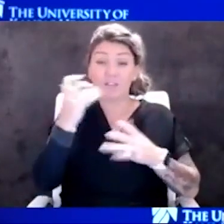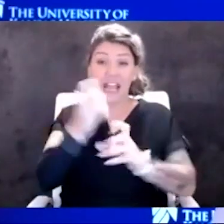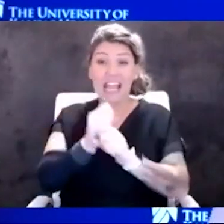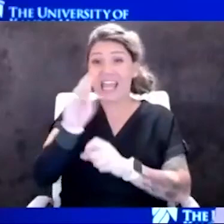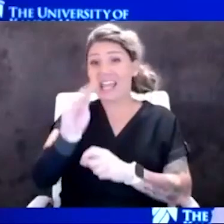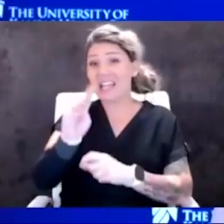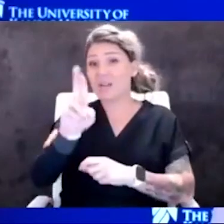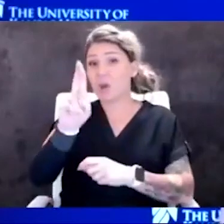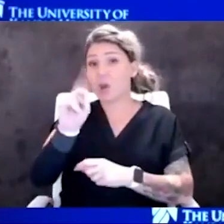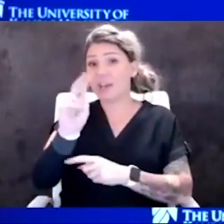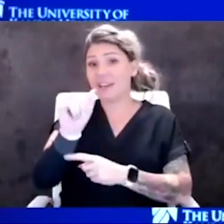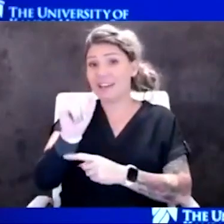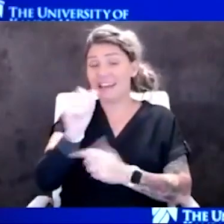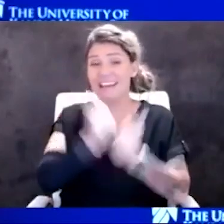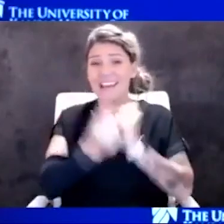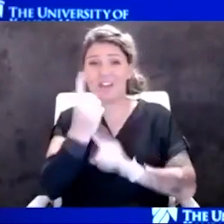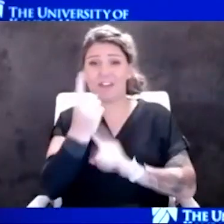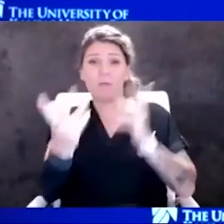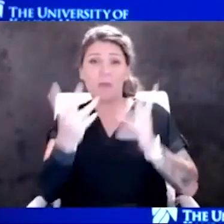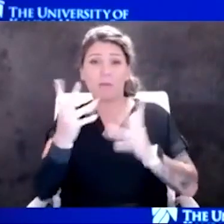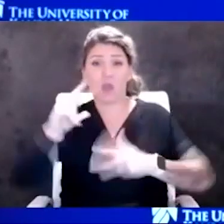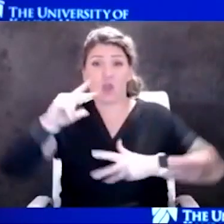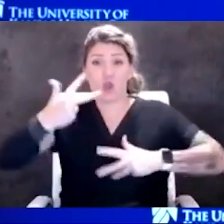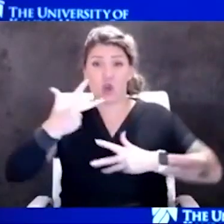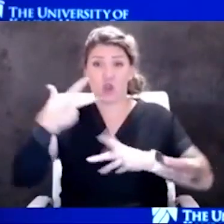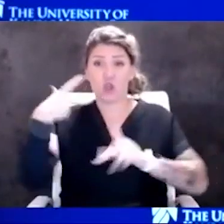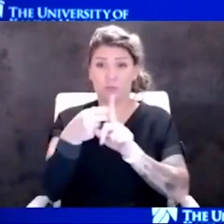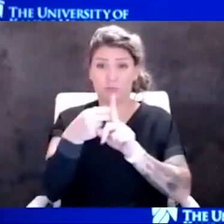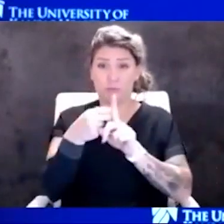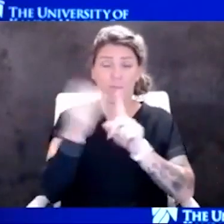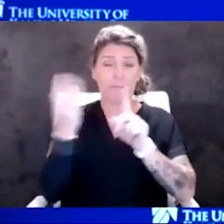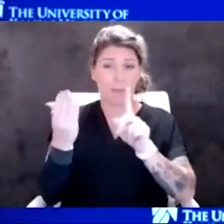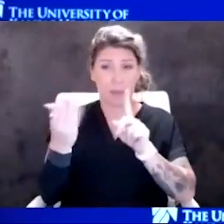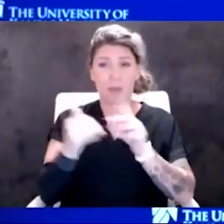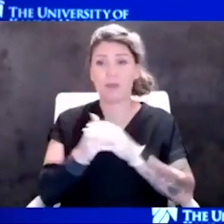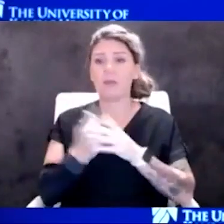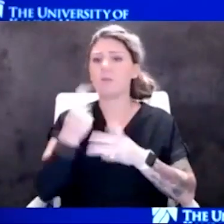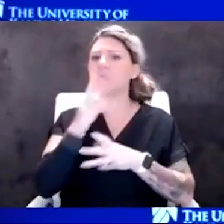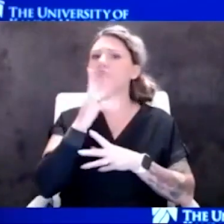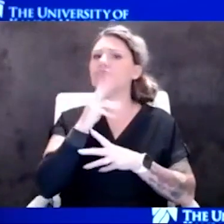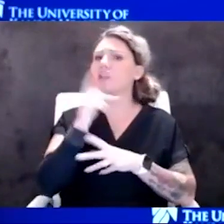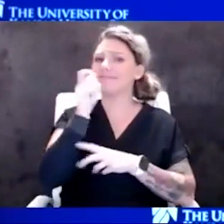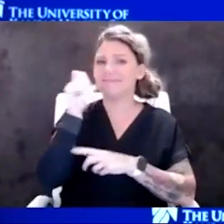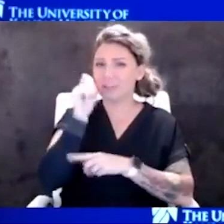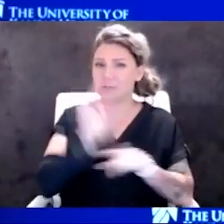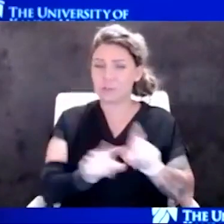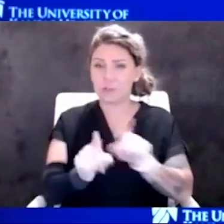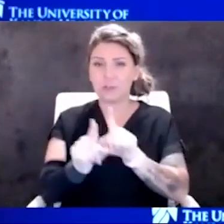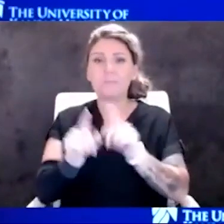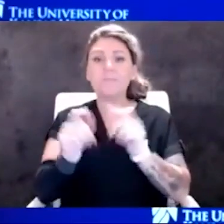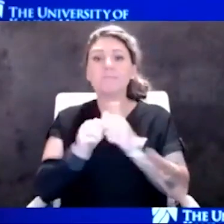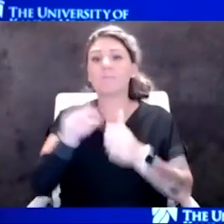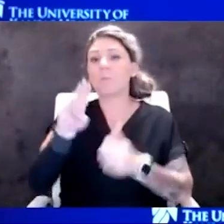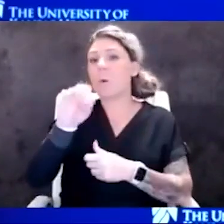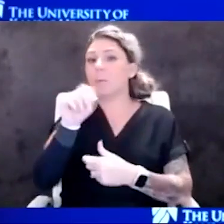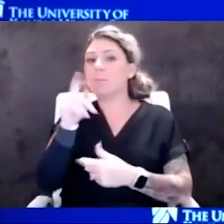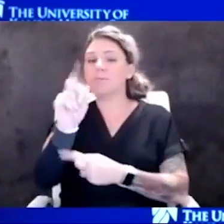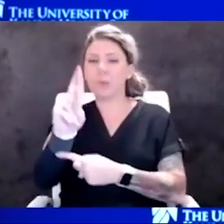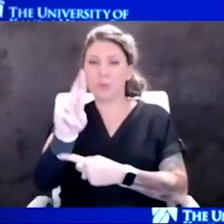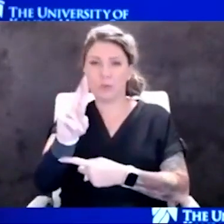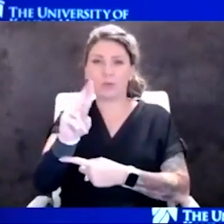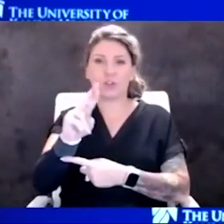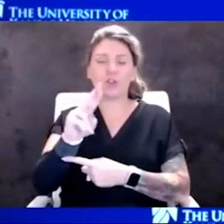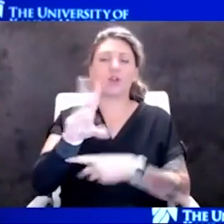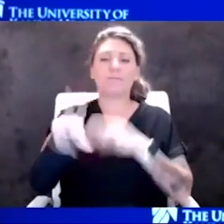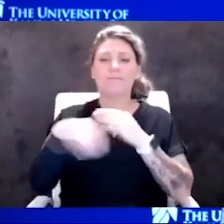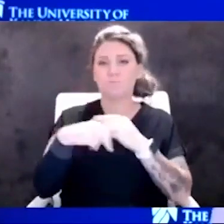everybody may be getting a third dose. We talked about this yesterday on our booster dosing meeting here at the health